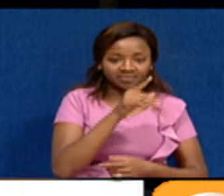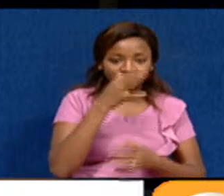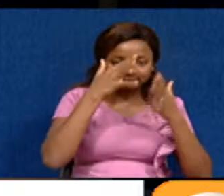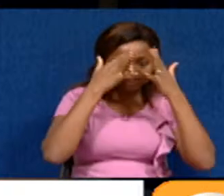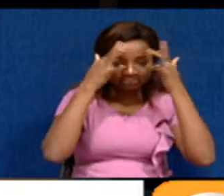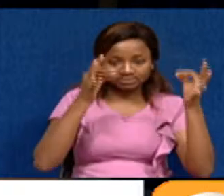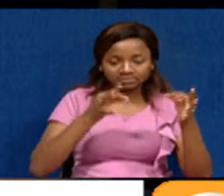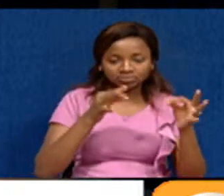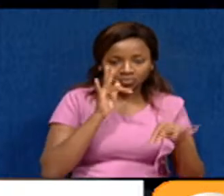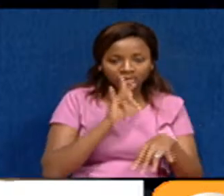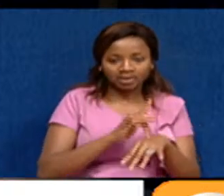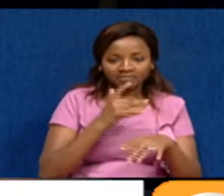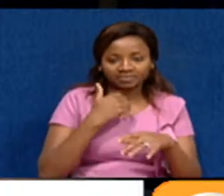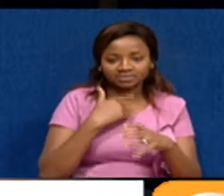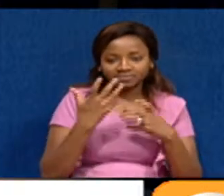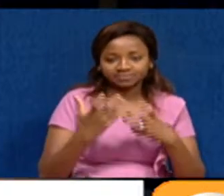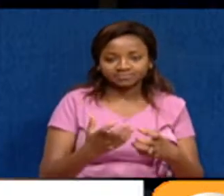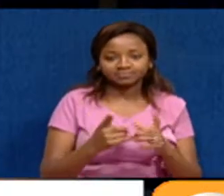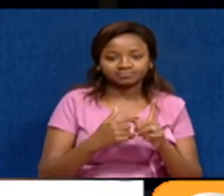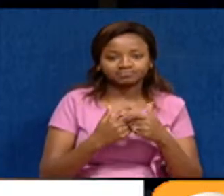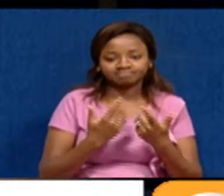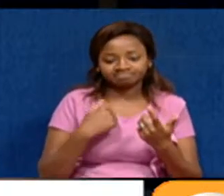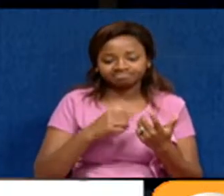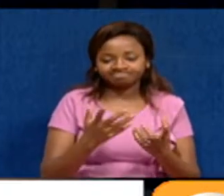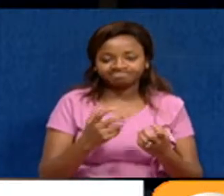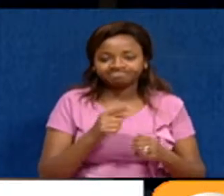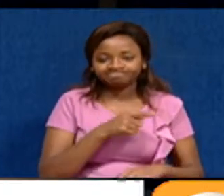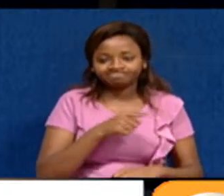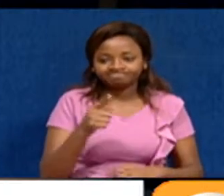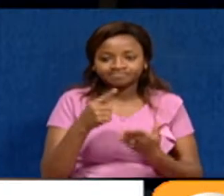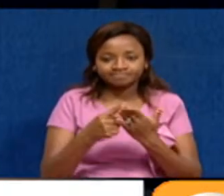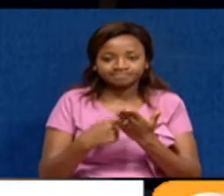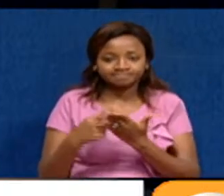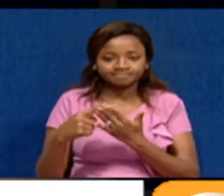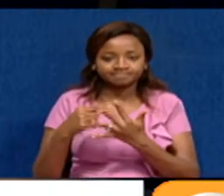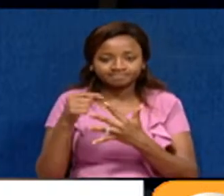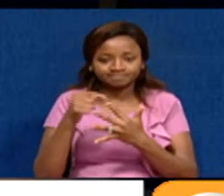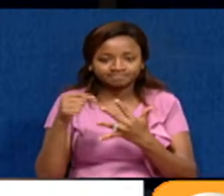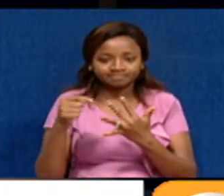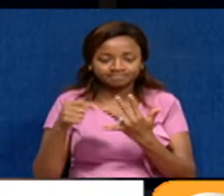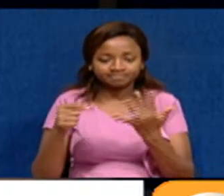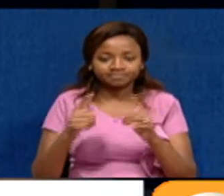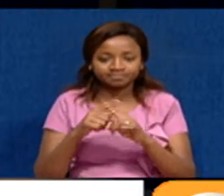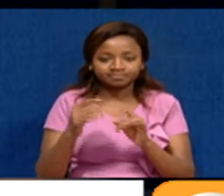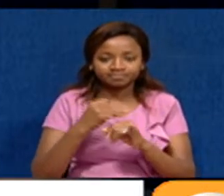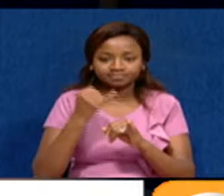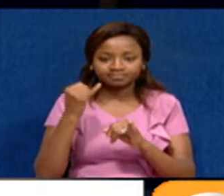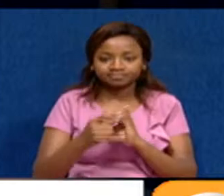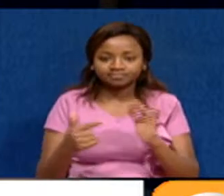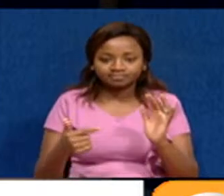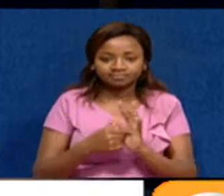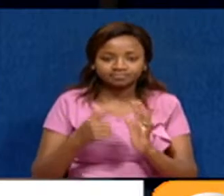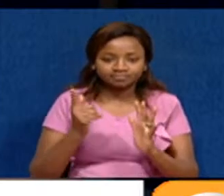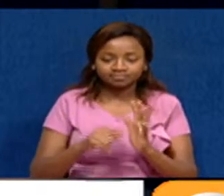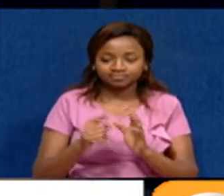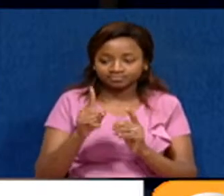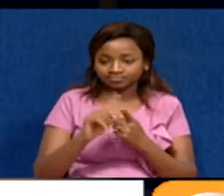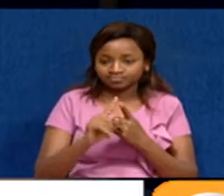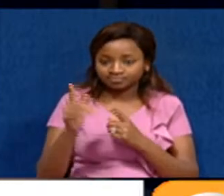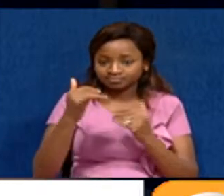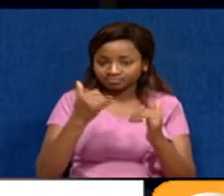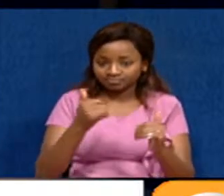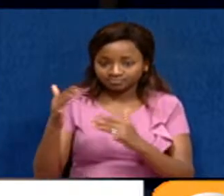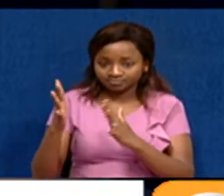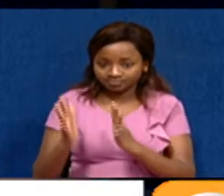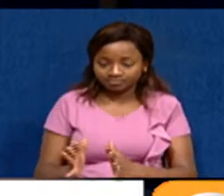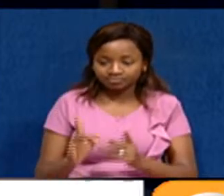means, we can go talk about everything else, but the end game is that it is the player and the clubs